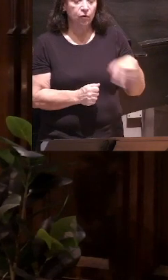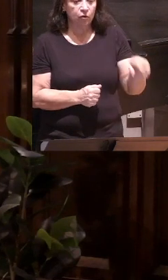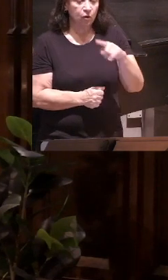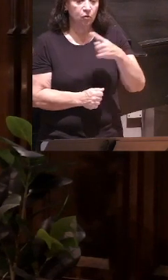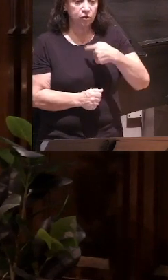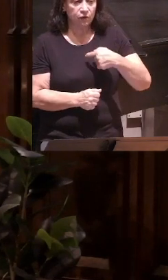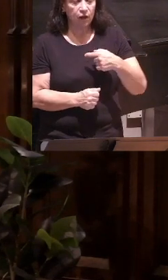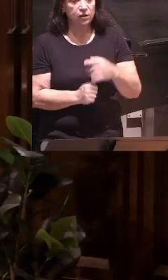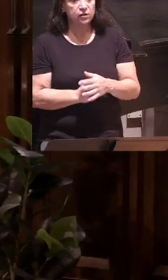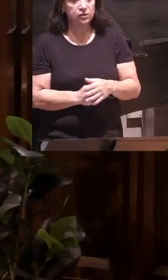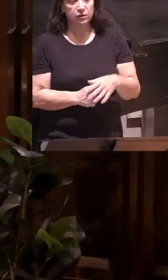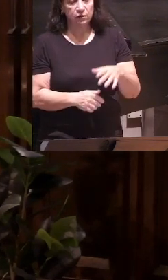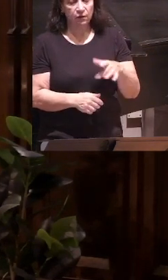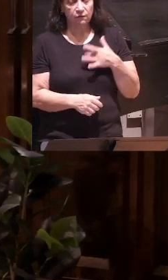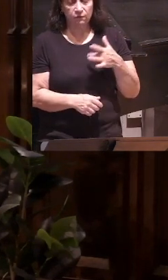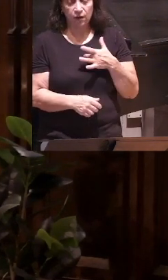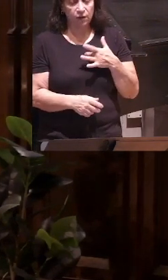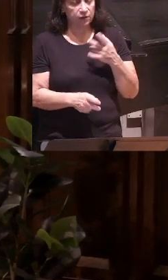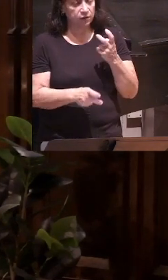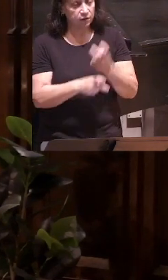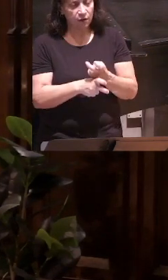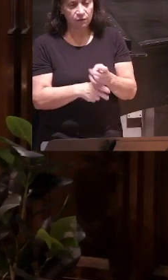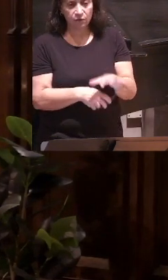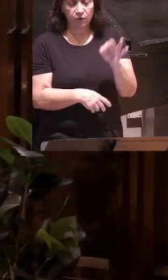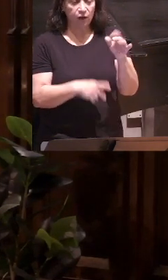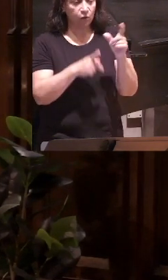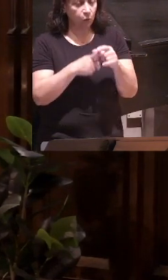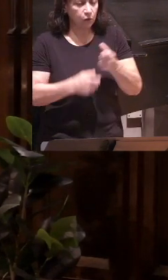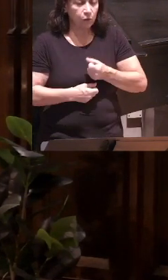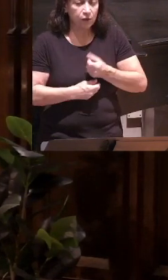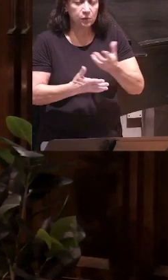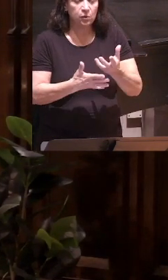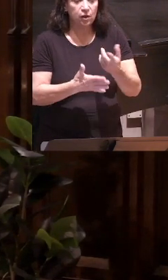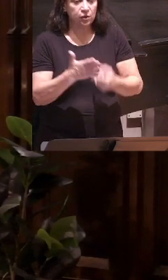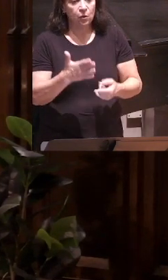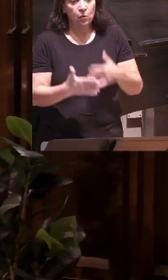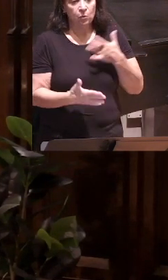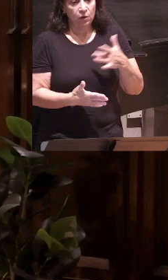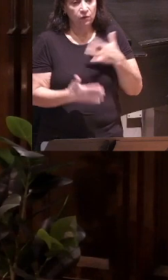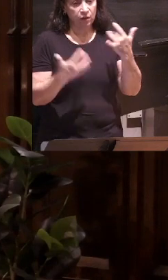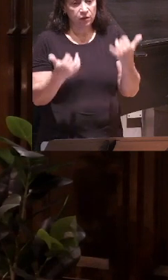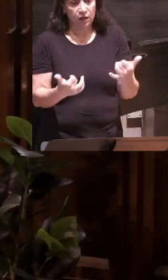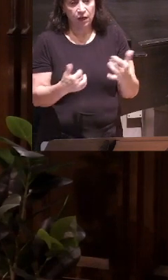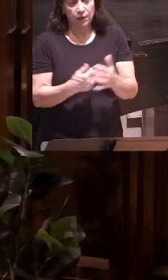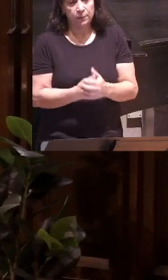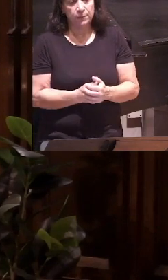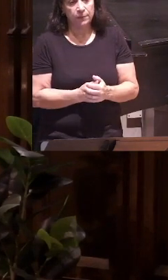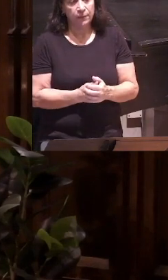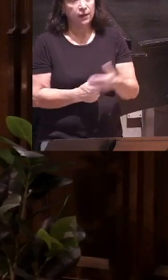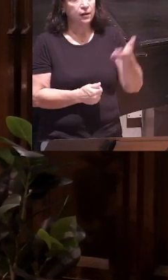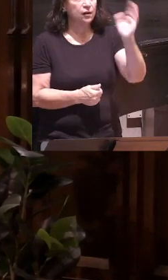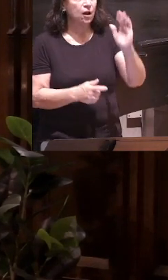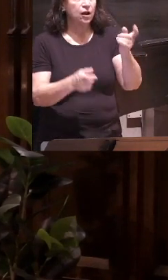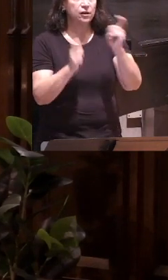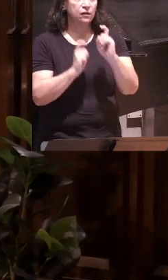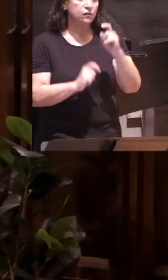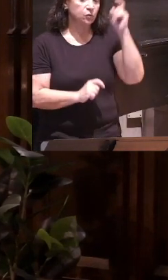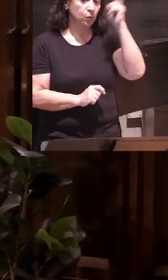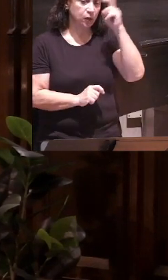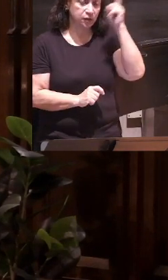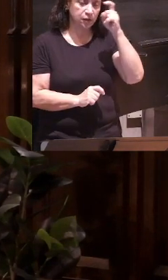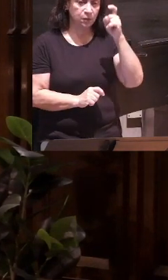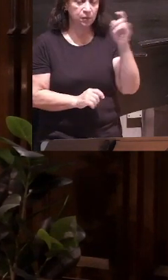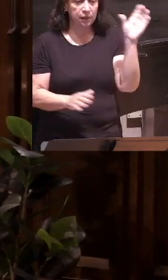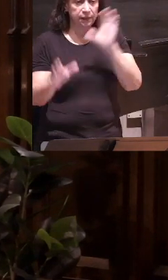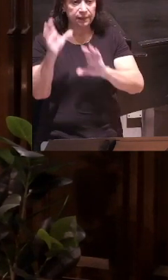of us who are finding it hard to find the words to express what we are feeling today, God, give us the wisdom